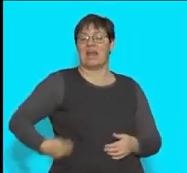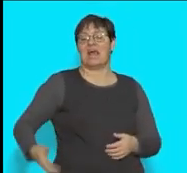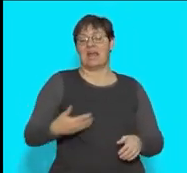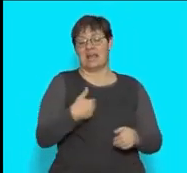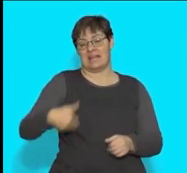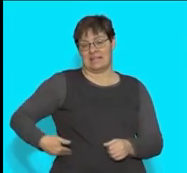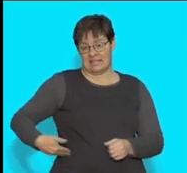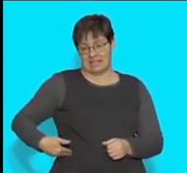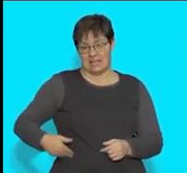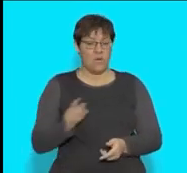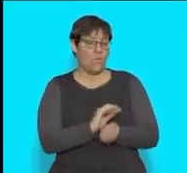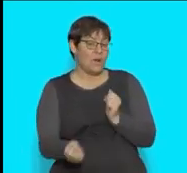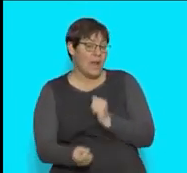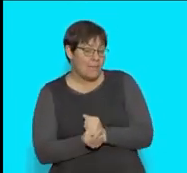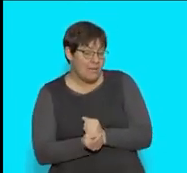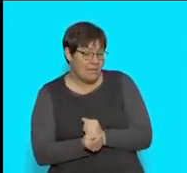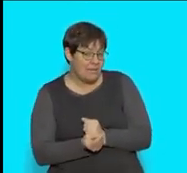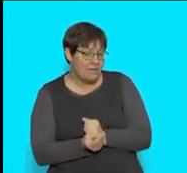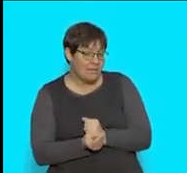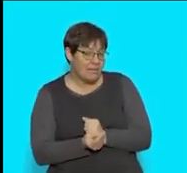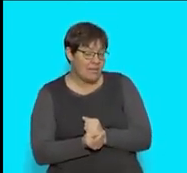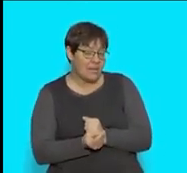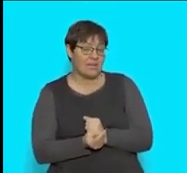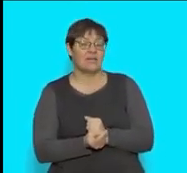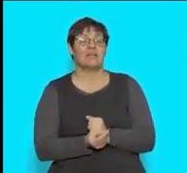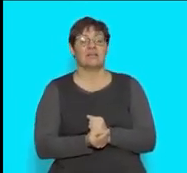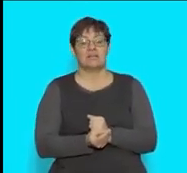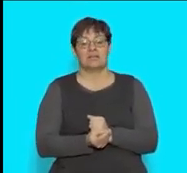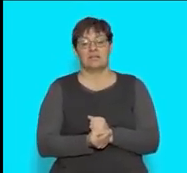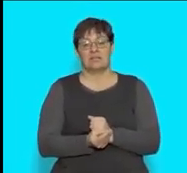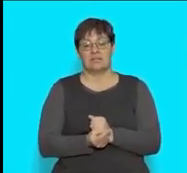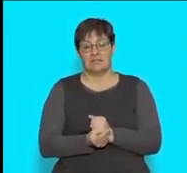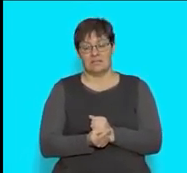kidney. And what happens? What increases?